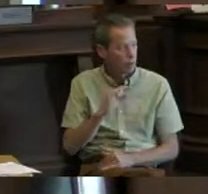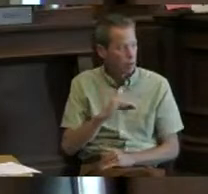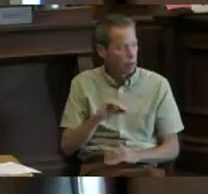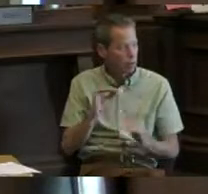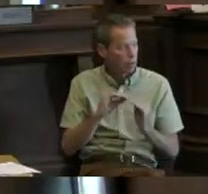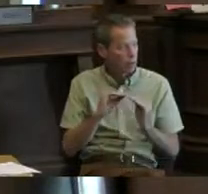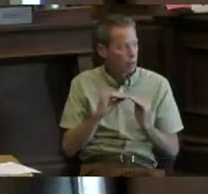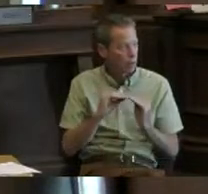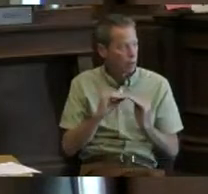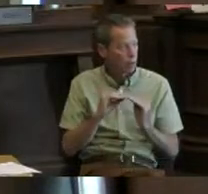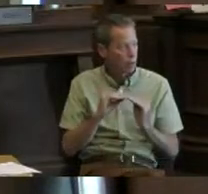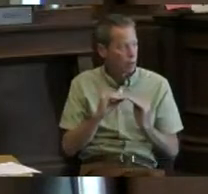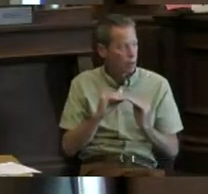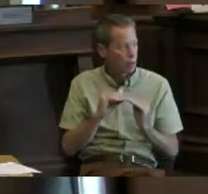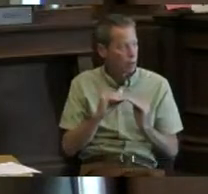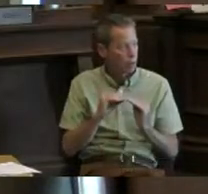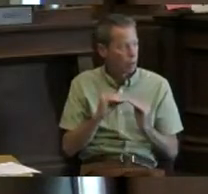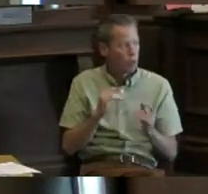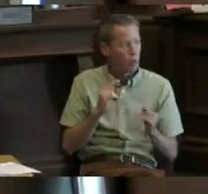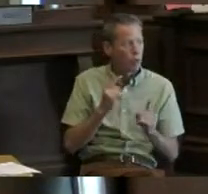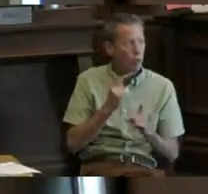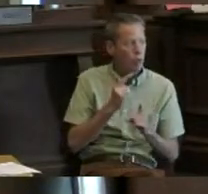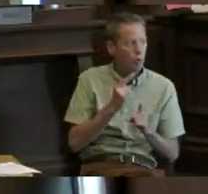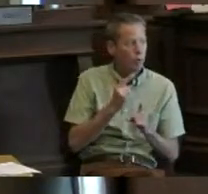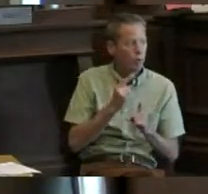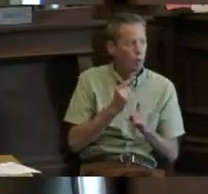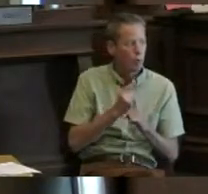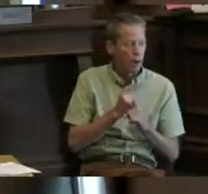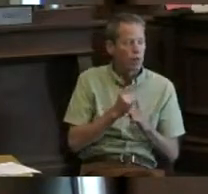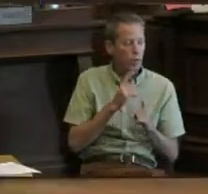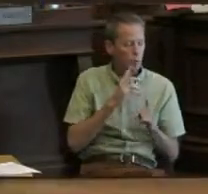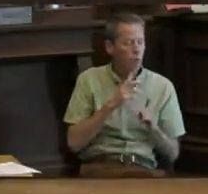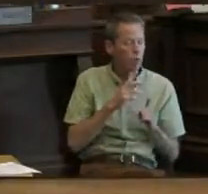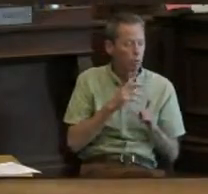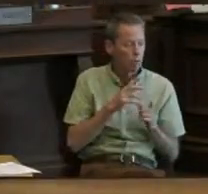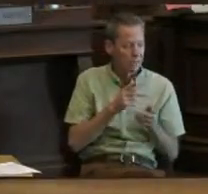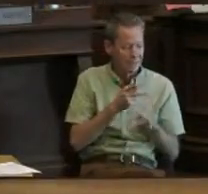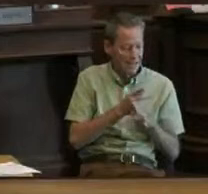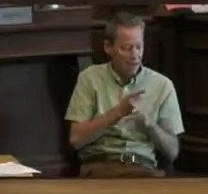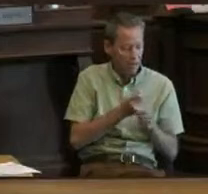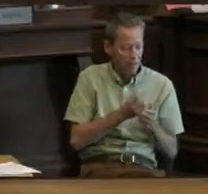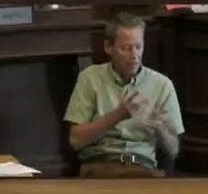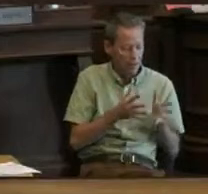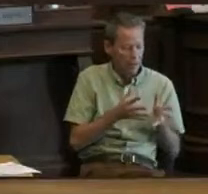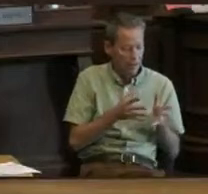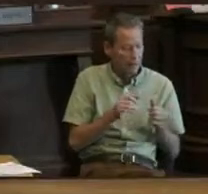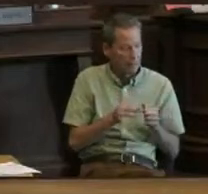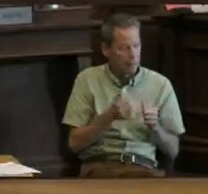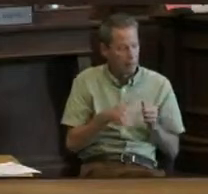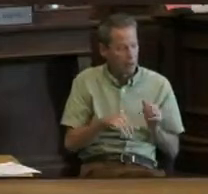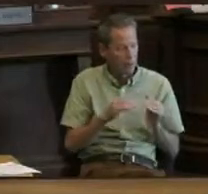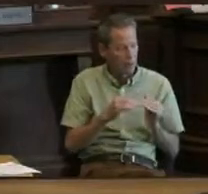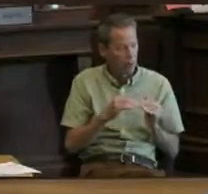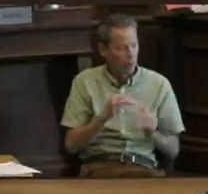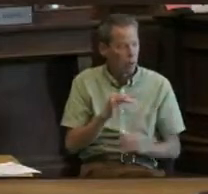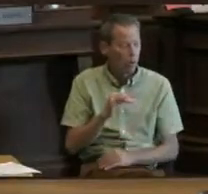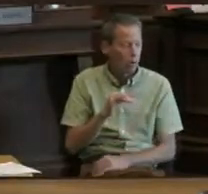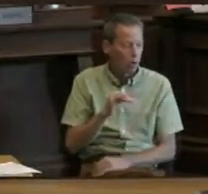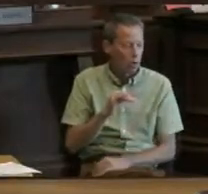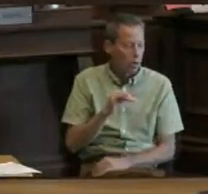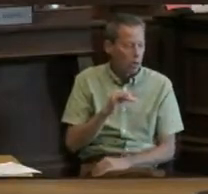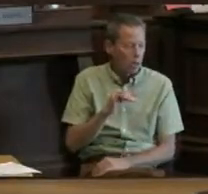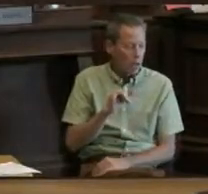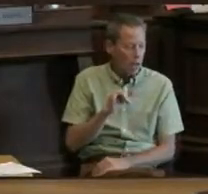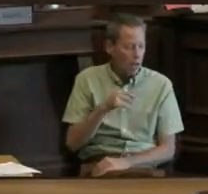kind of right. No, we'll catch all those leftover, if there are any more leftover IPDs or MIPDs